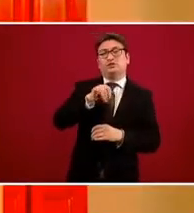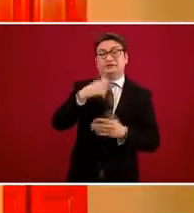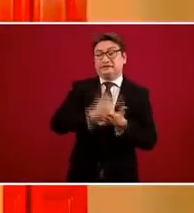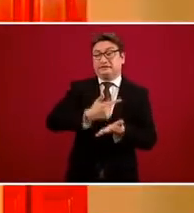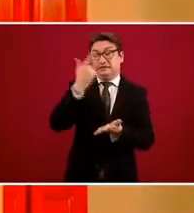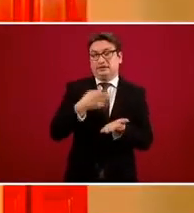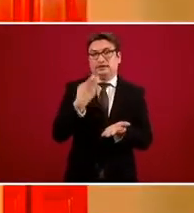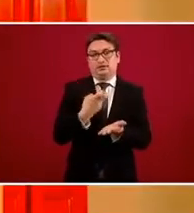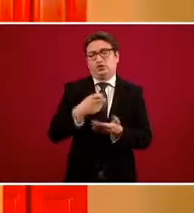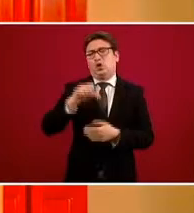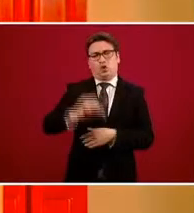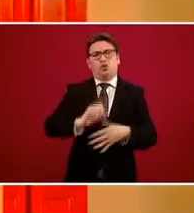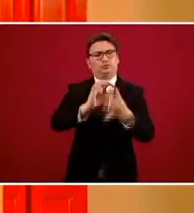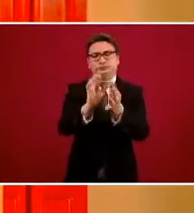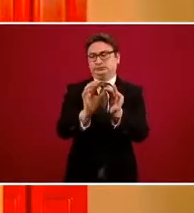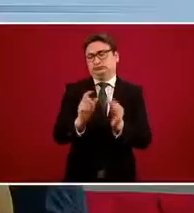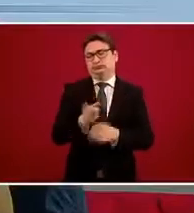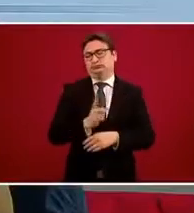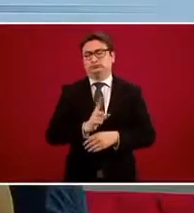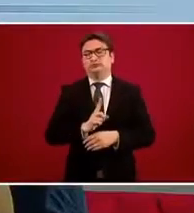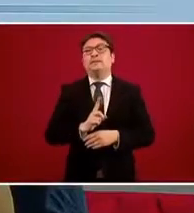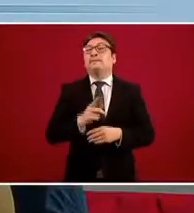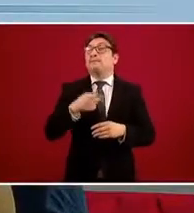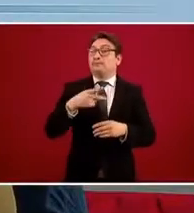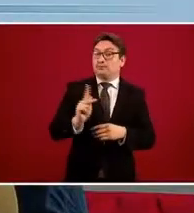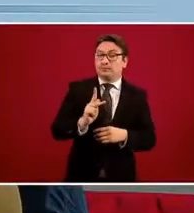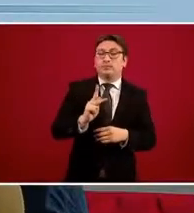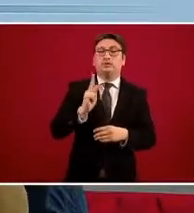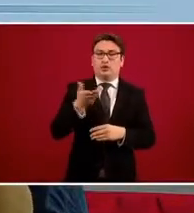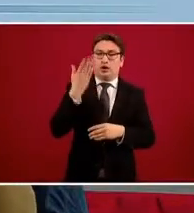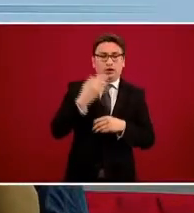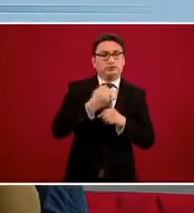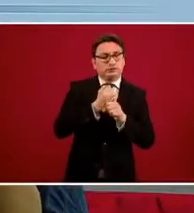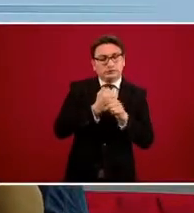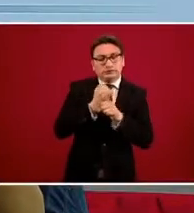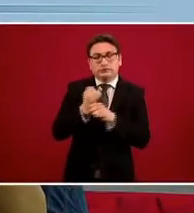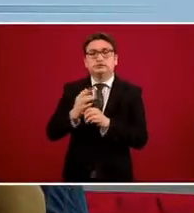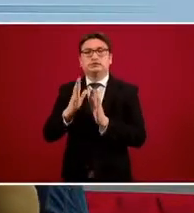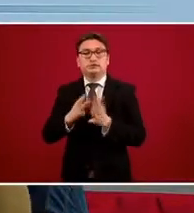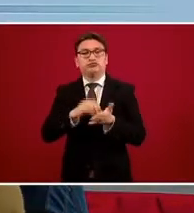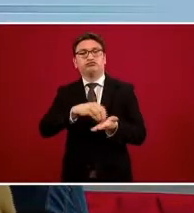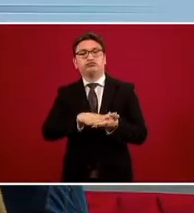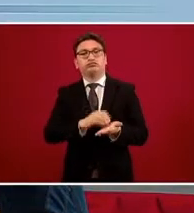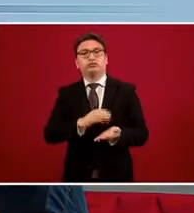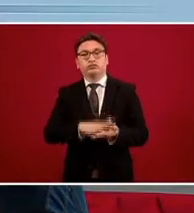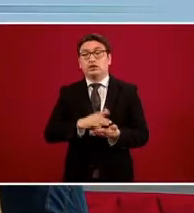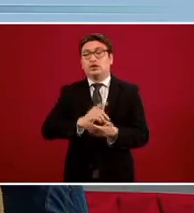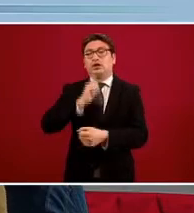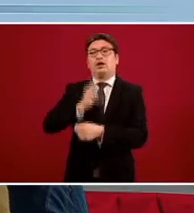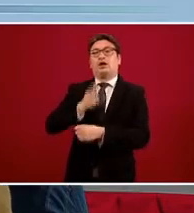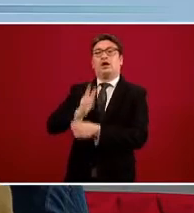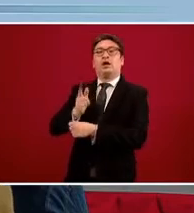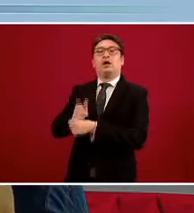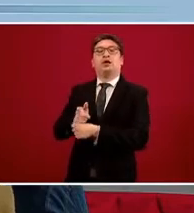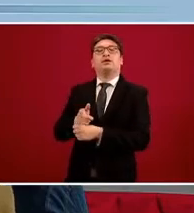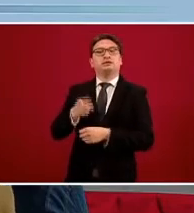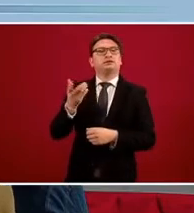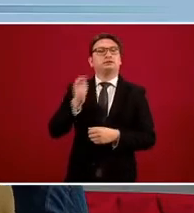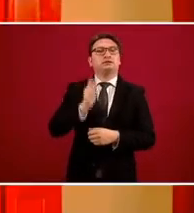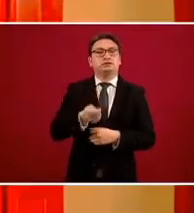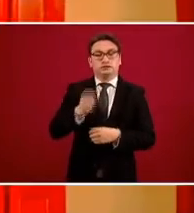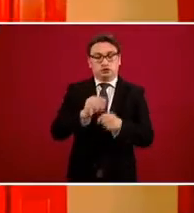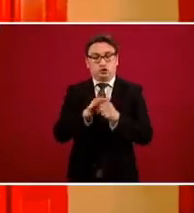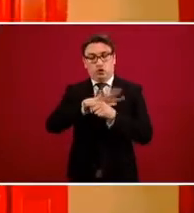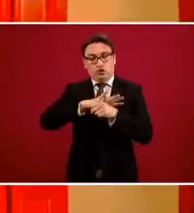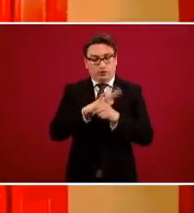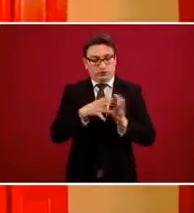syndrome, which is pneumonia. We were explaining about pneumonia yesterday. We won't be into further detail